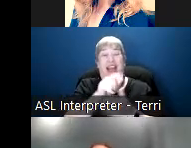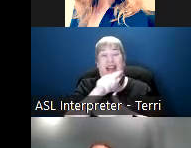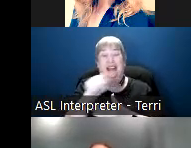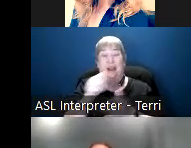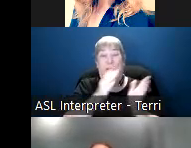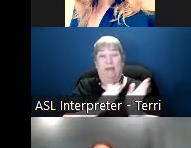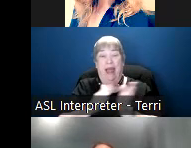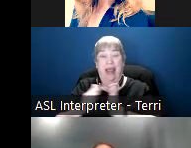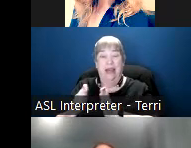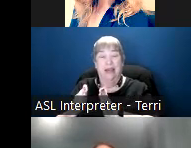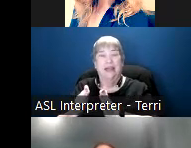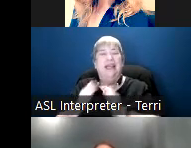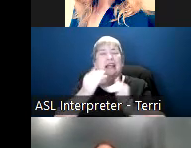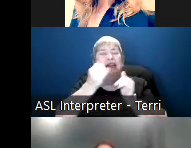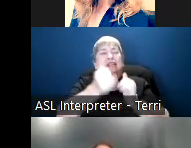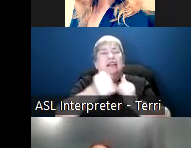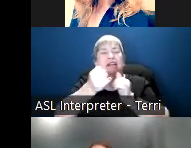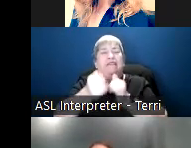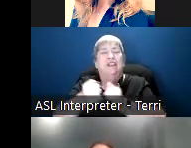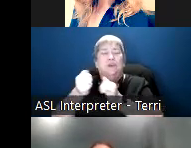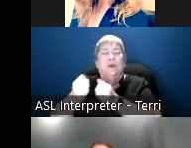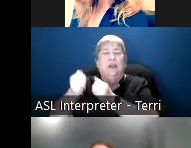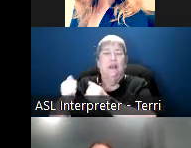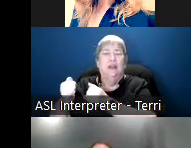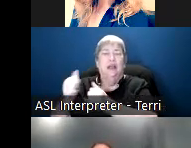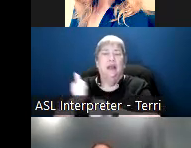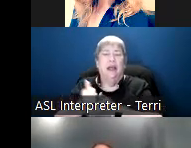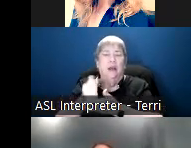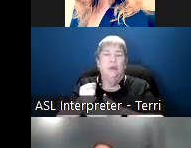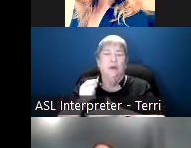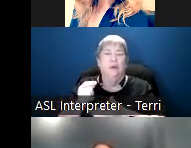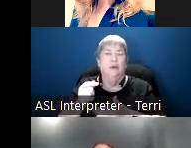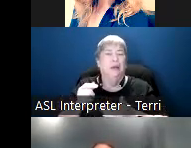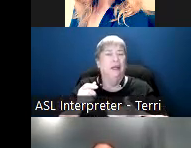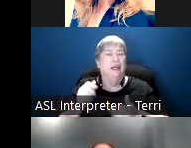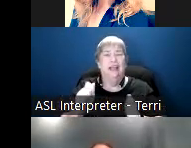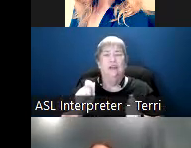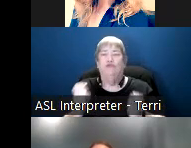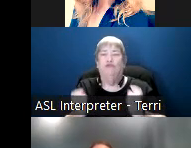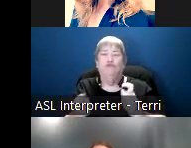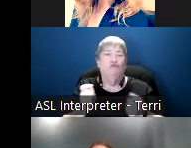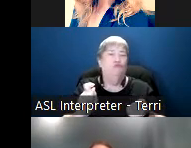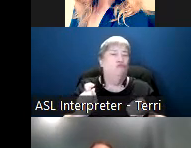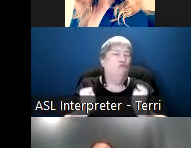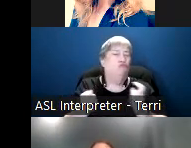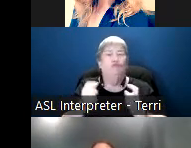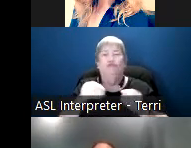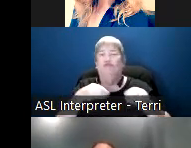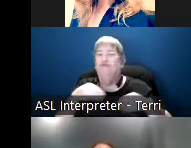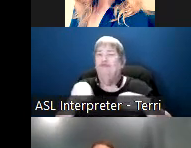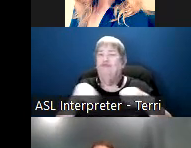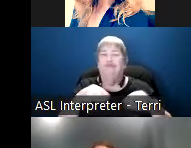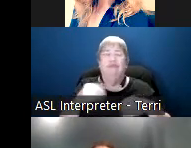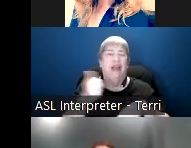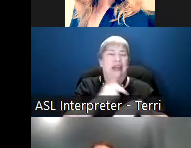be helpful to you. So it's like this living, breathing document where you can adjust it or edit it, whatever works